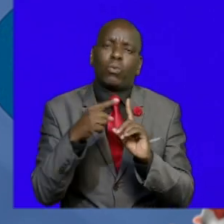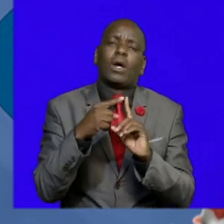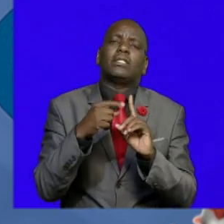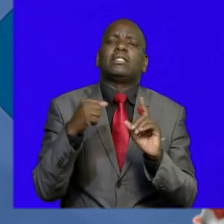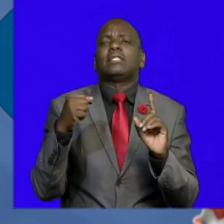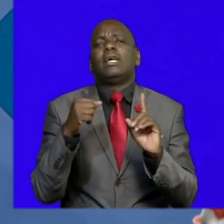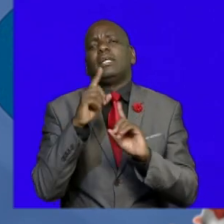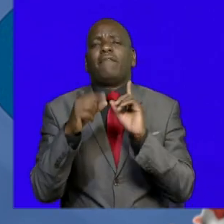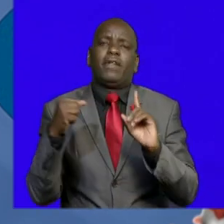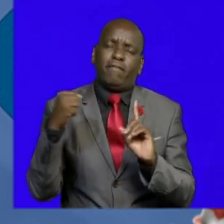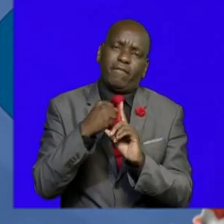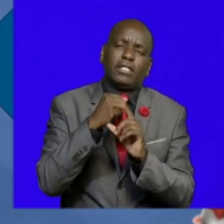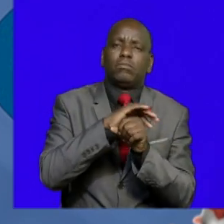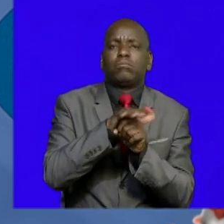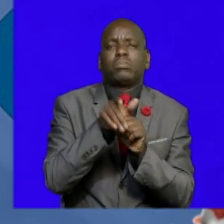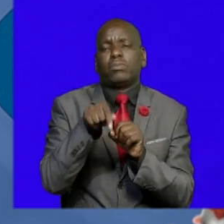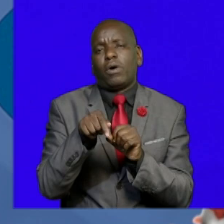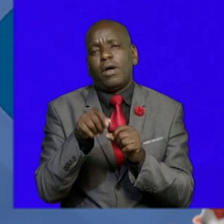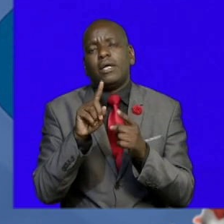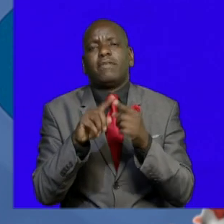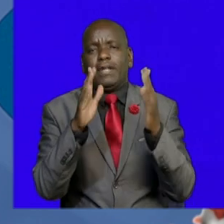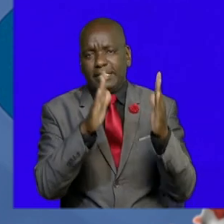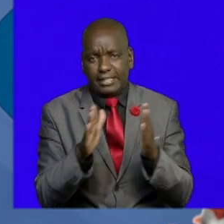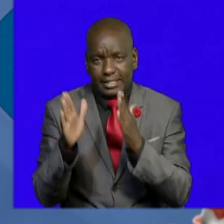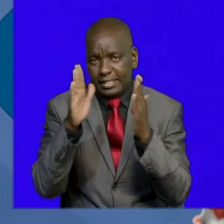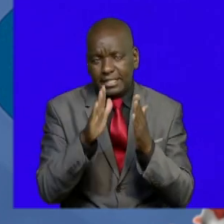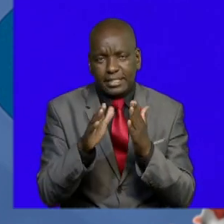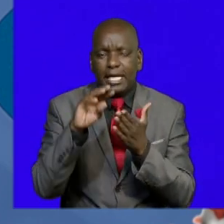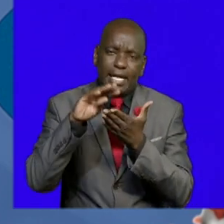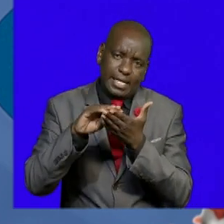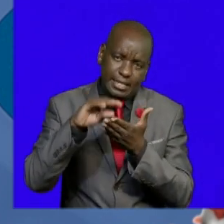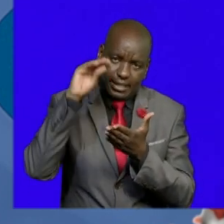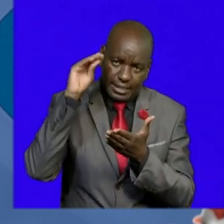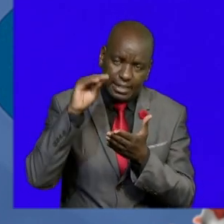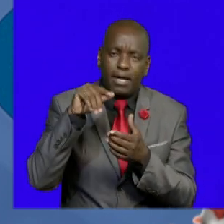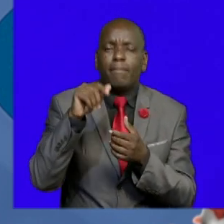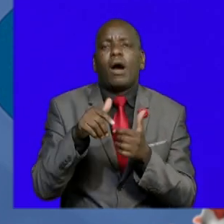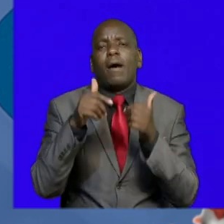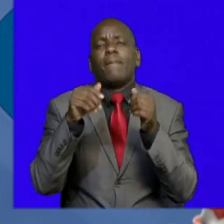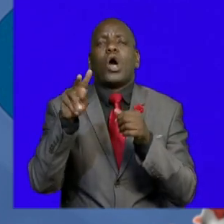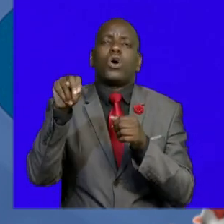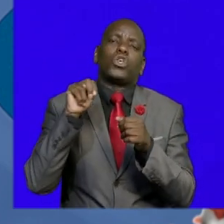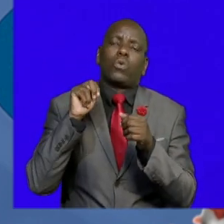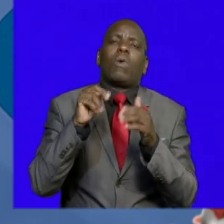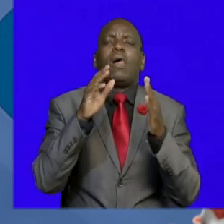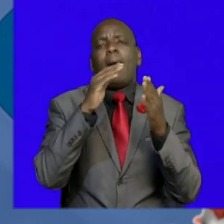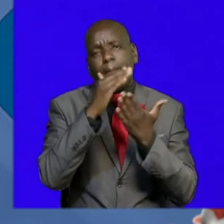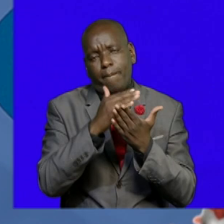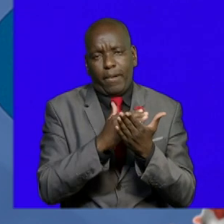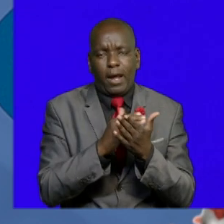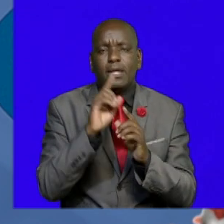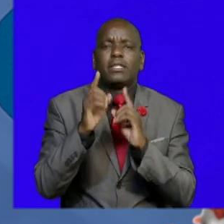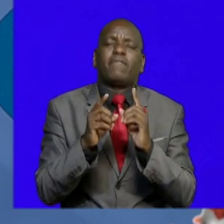our COVID-19 response using existing strategies, lessons learned, or using new strategies such as